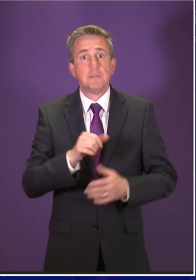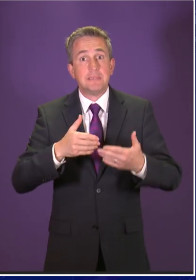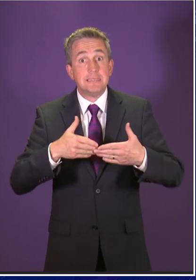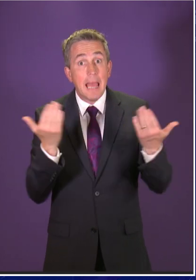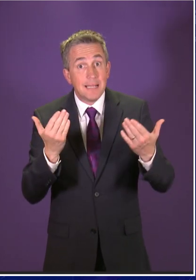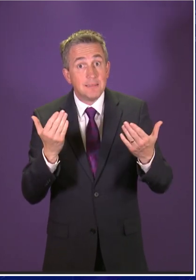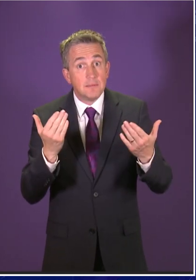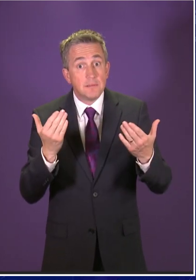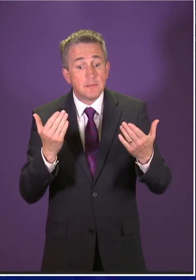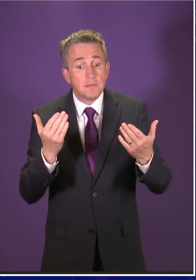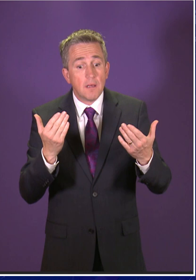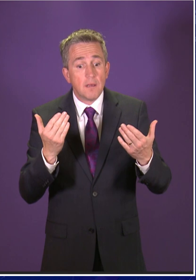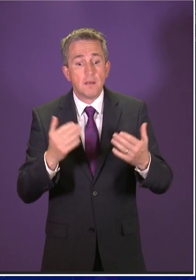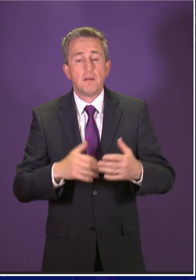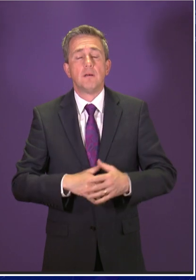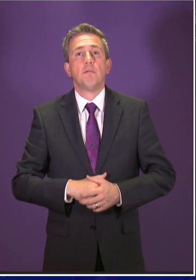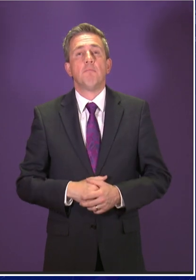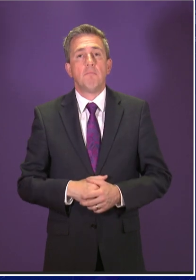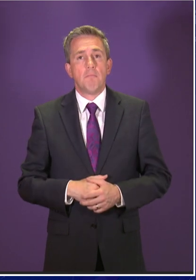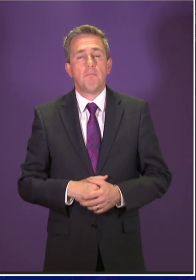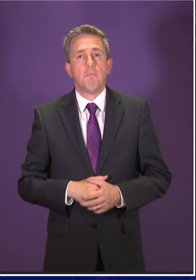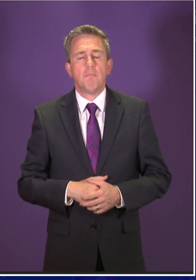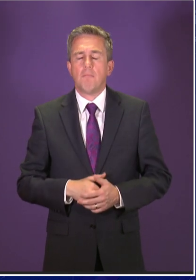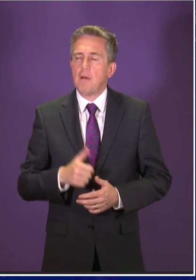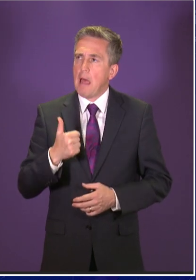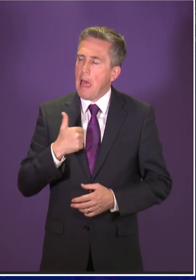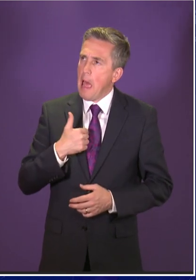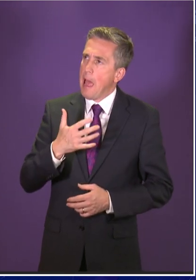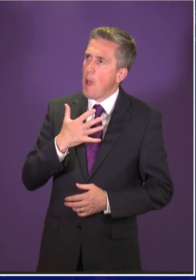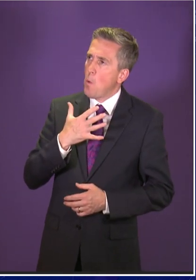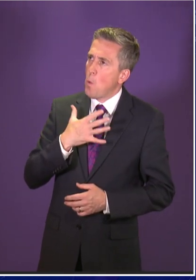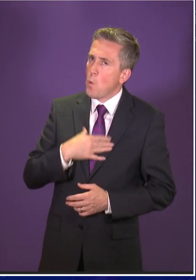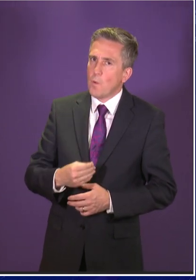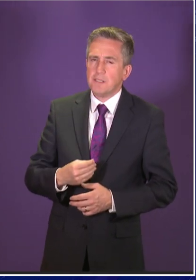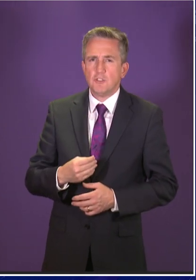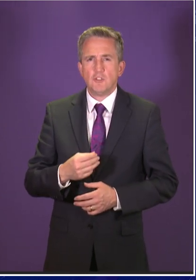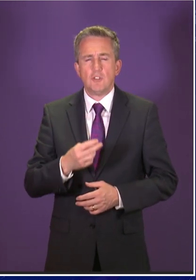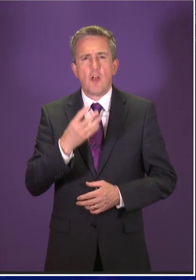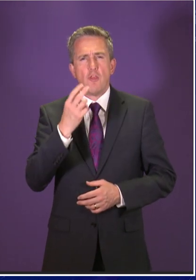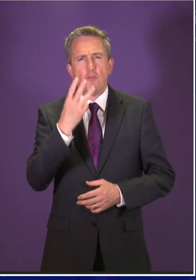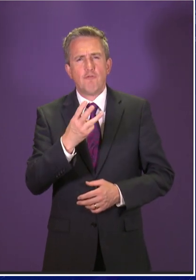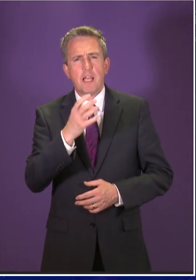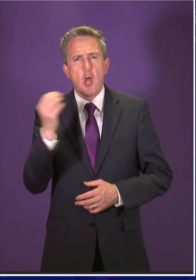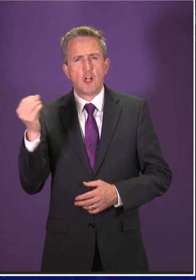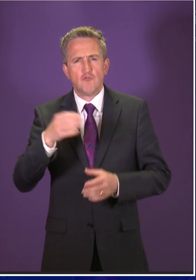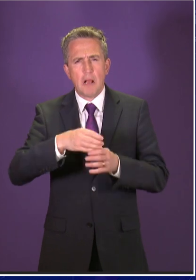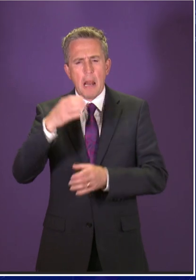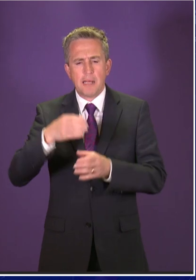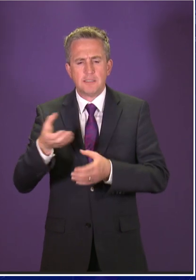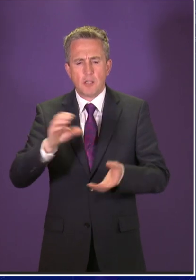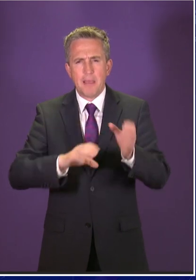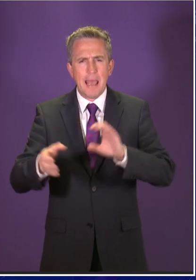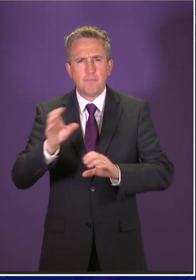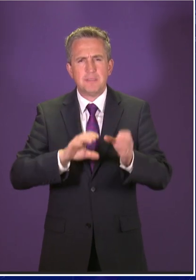36,000 days. Oh, how I wish to empty 300 glasses every day.